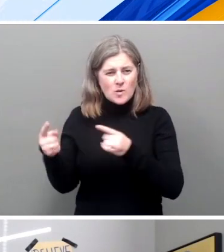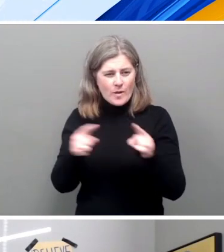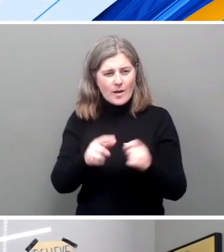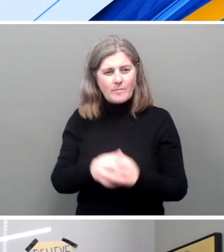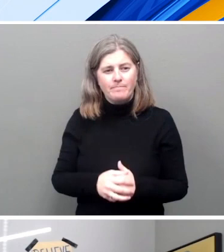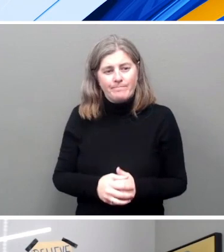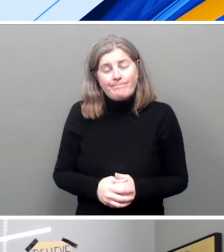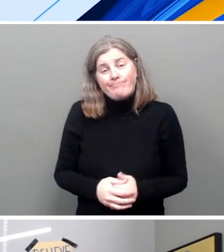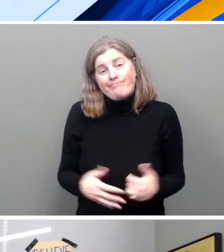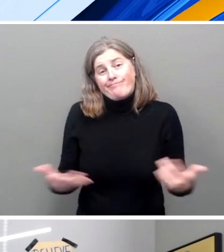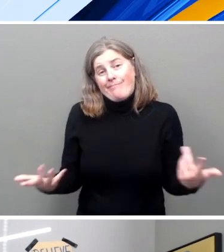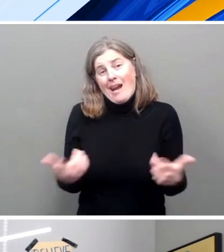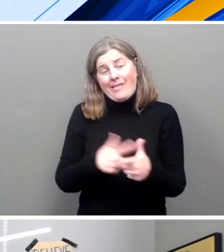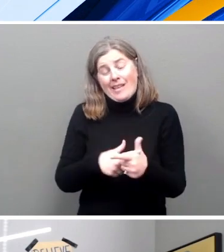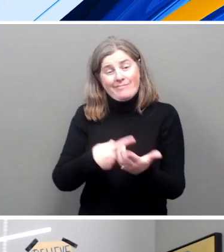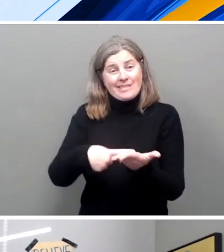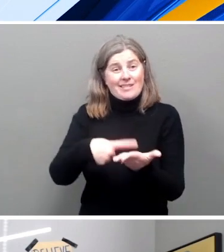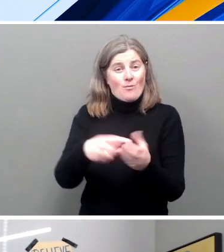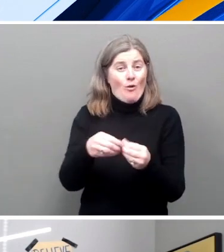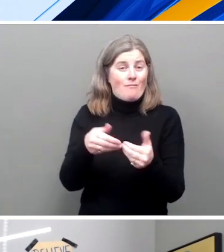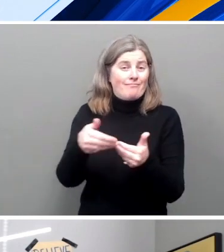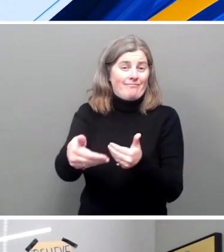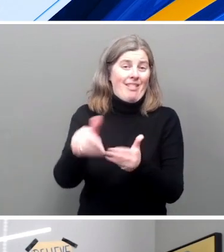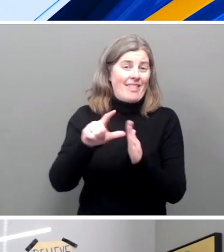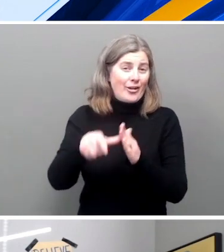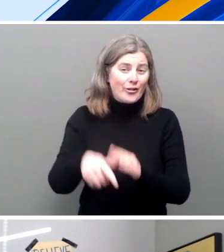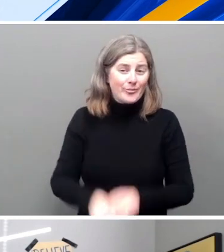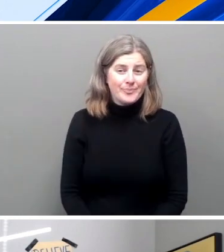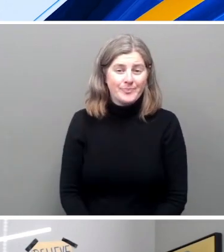and readdress that, I think.